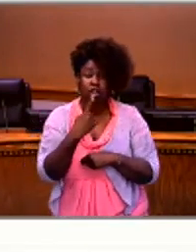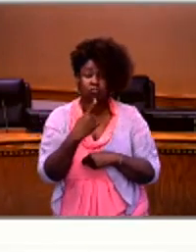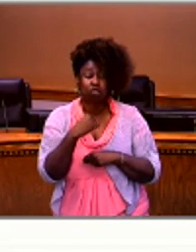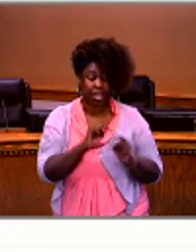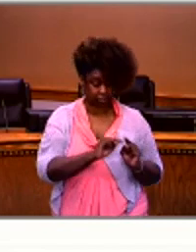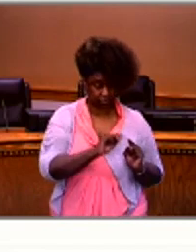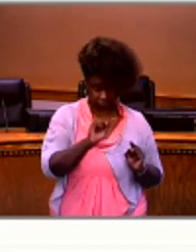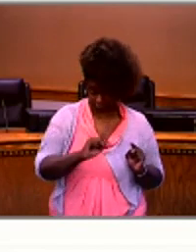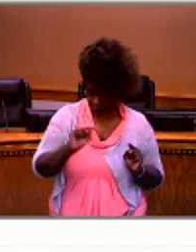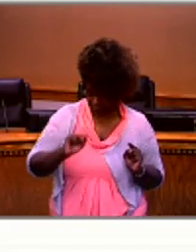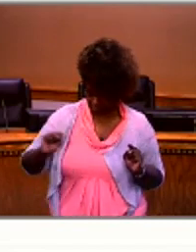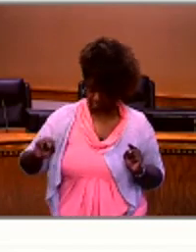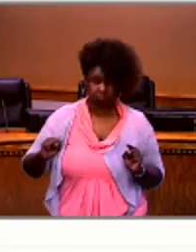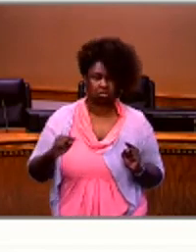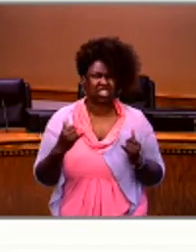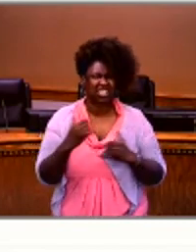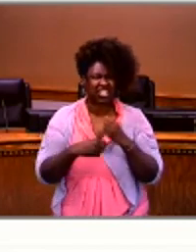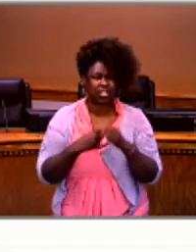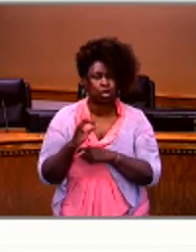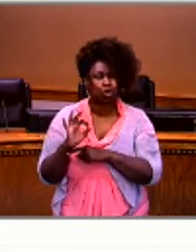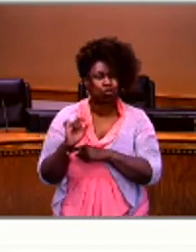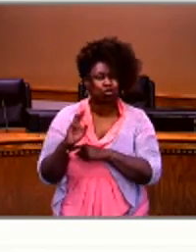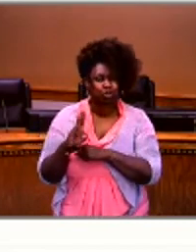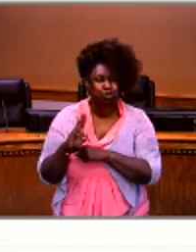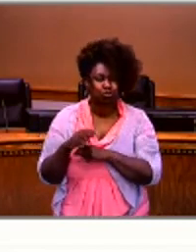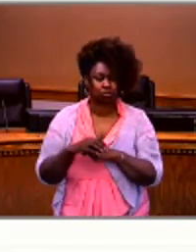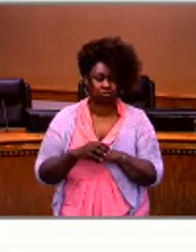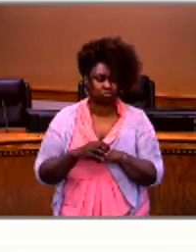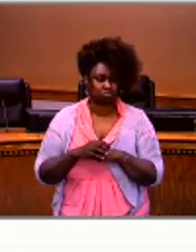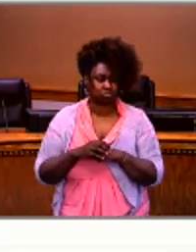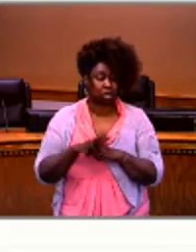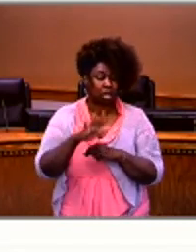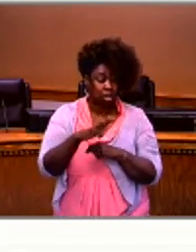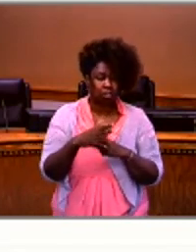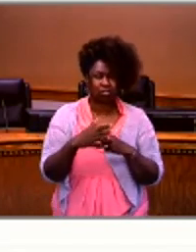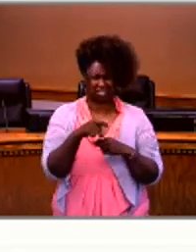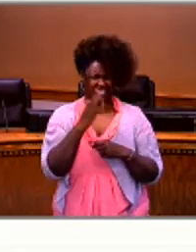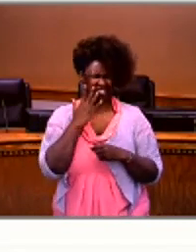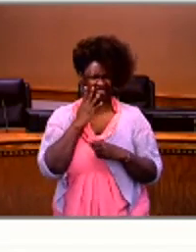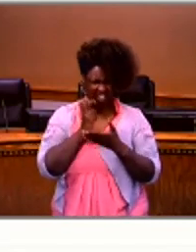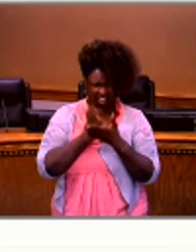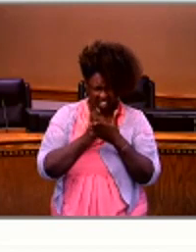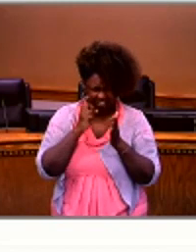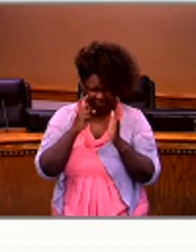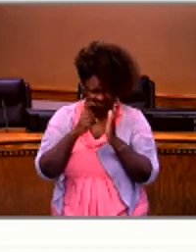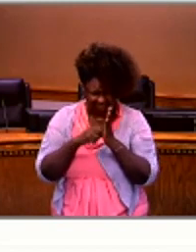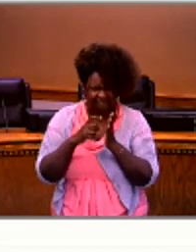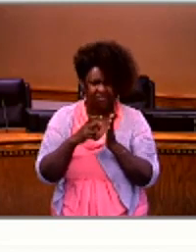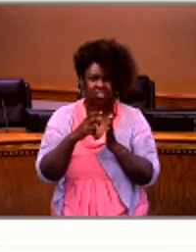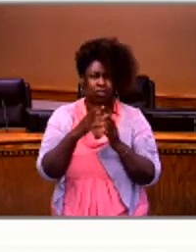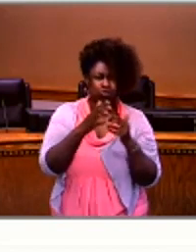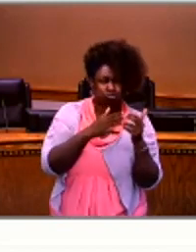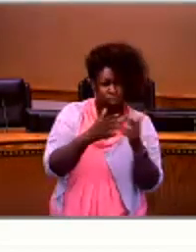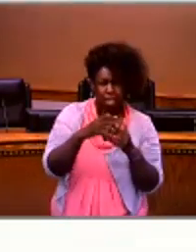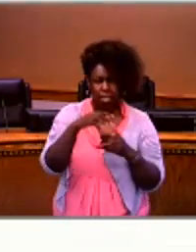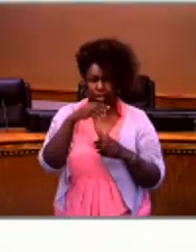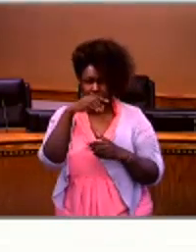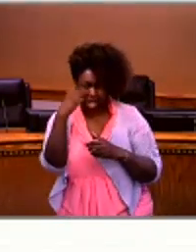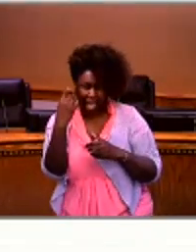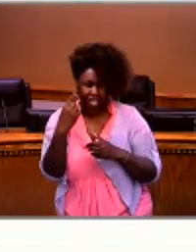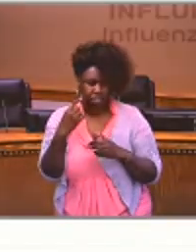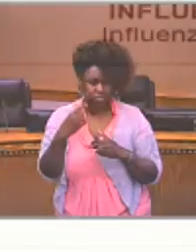The tall point, which the gray and the black look pretty much the same to me on this, but there's sort of a gray and a black in that graph. The very